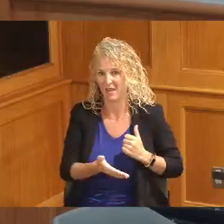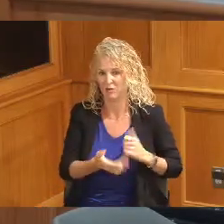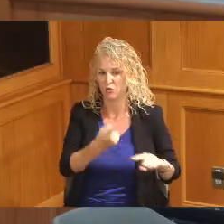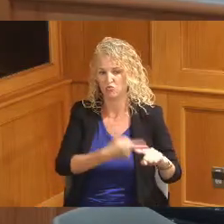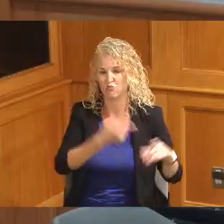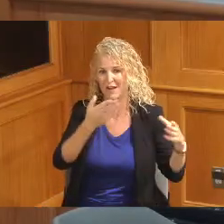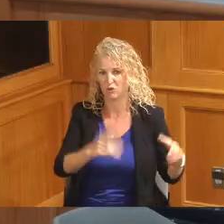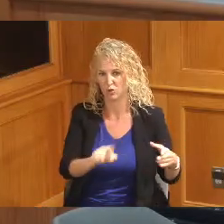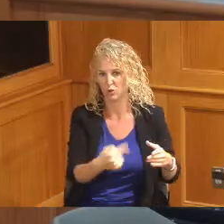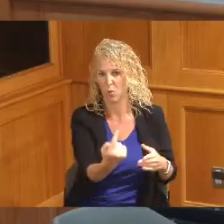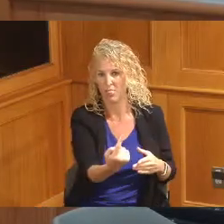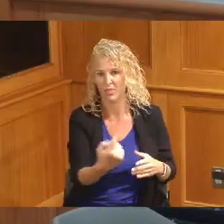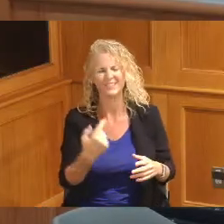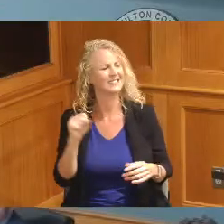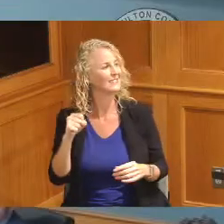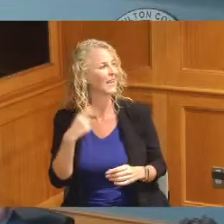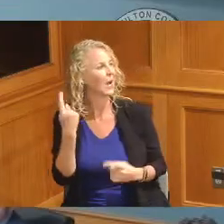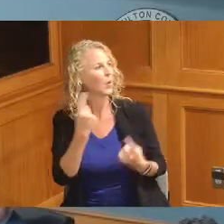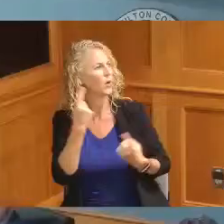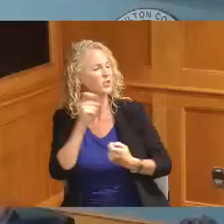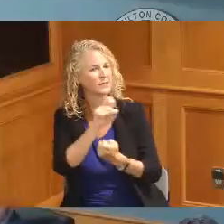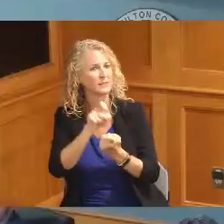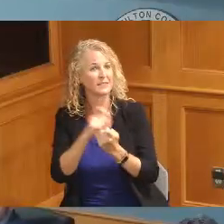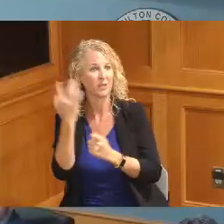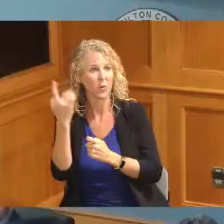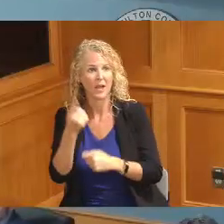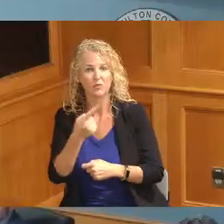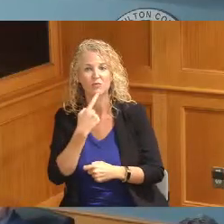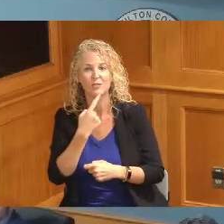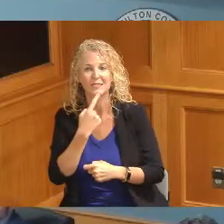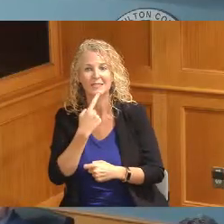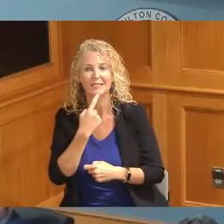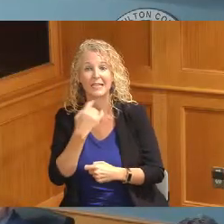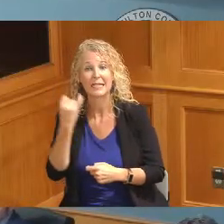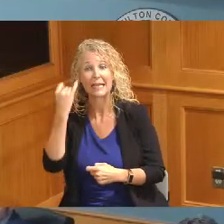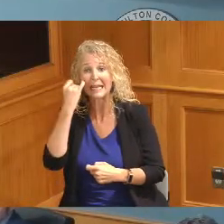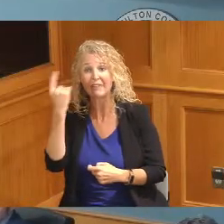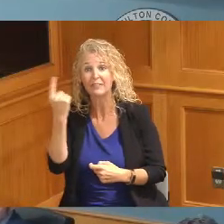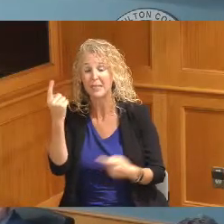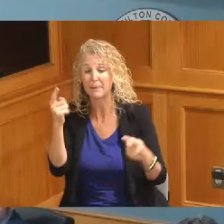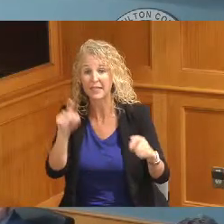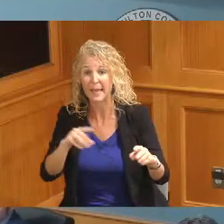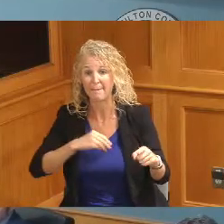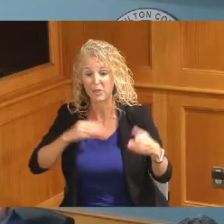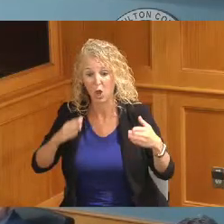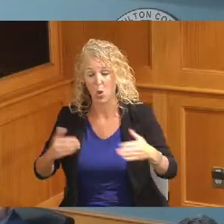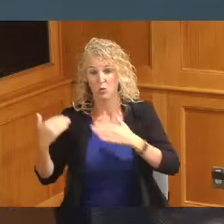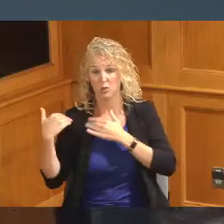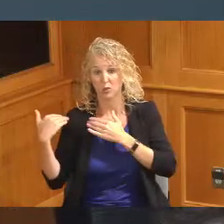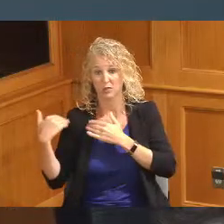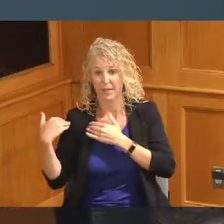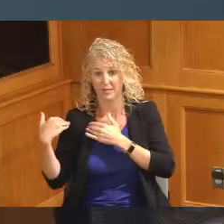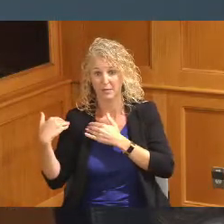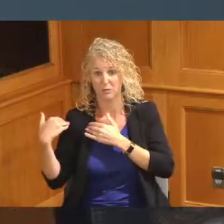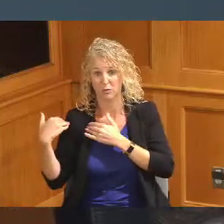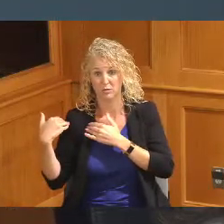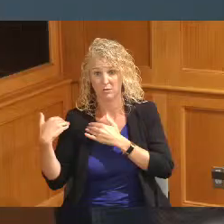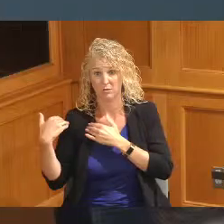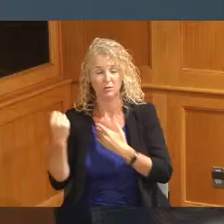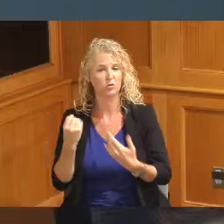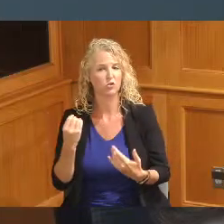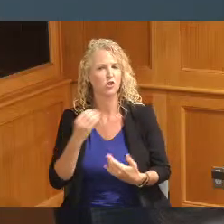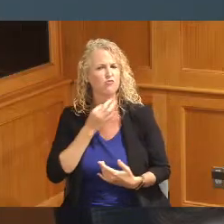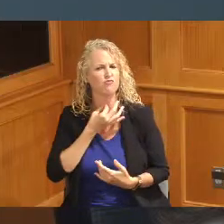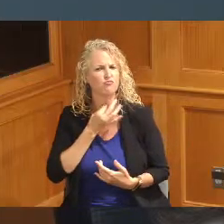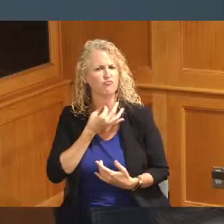them. Yeah, I was just wondering specifically because you were saying if something happens, then the owners would be responsible. Correct. And so I